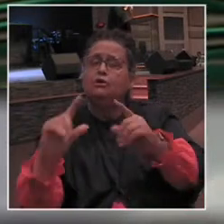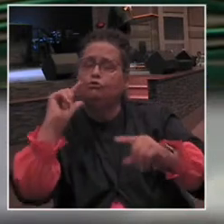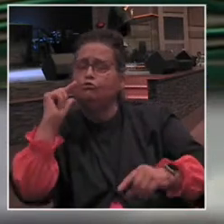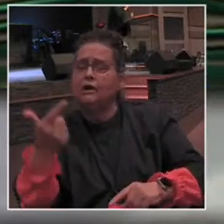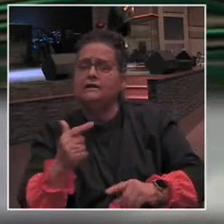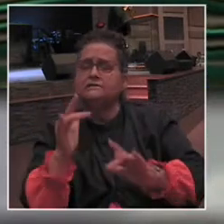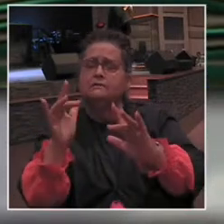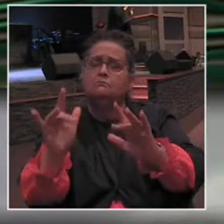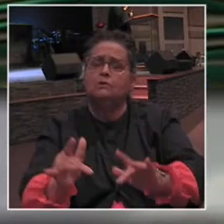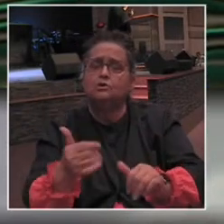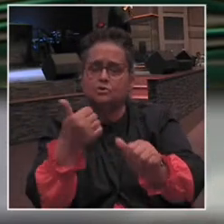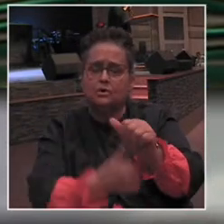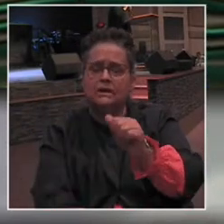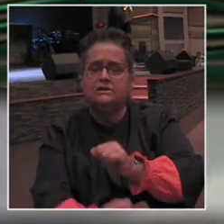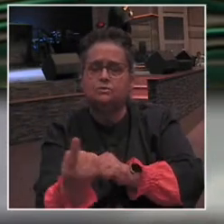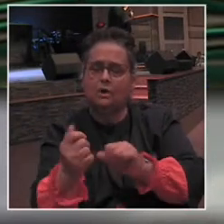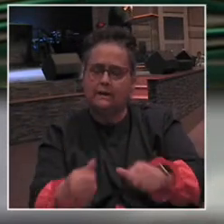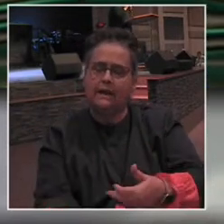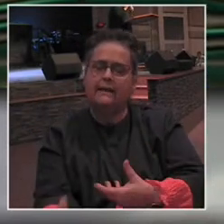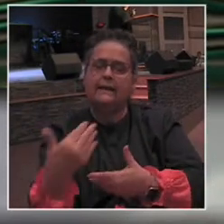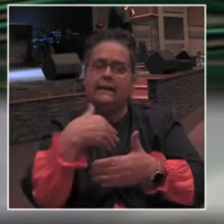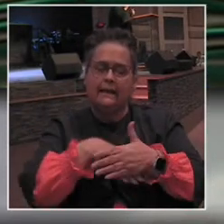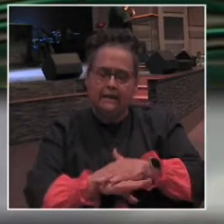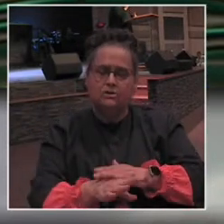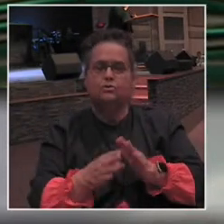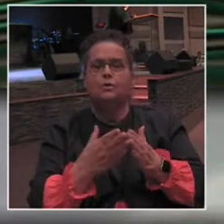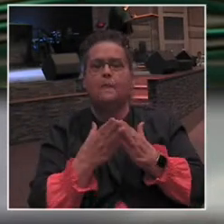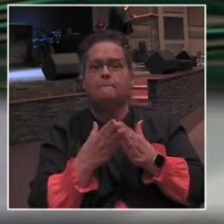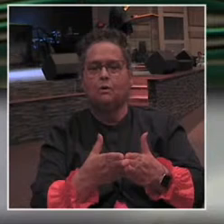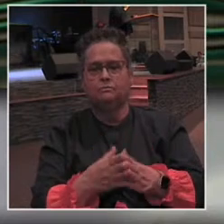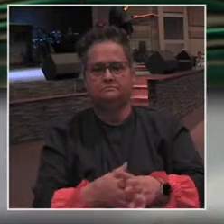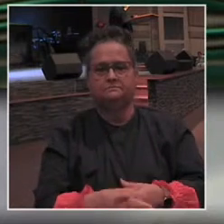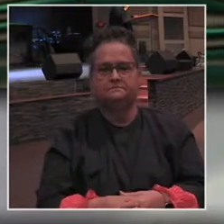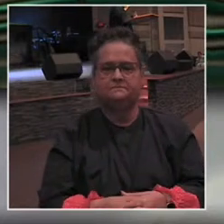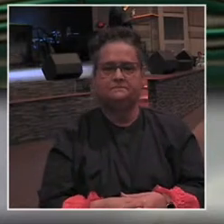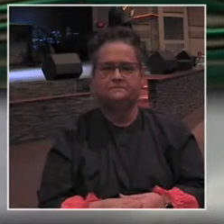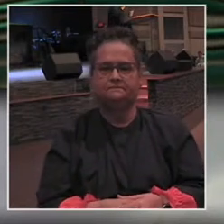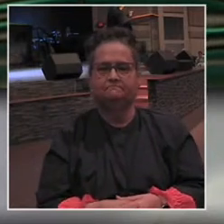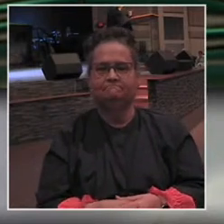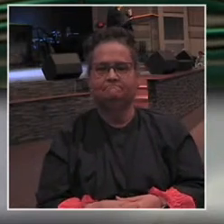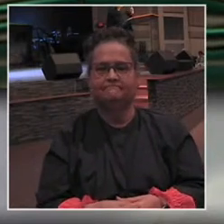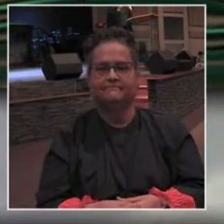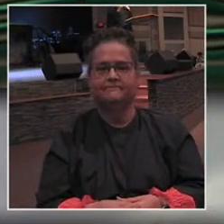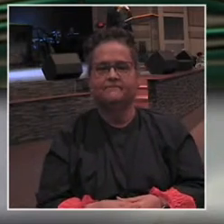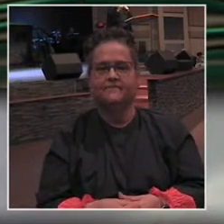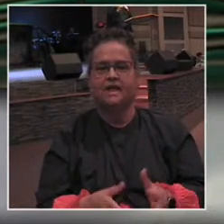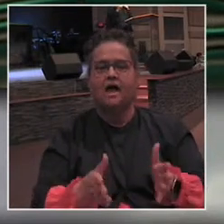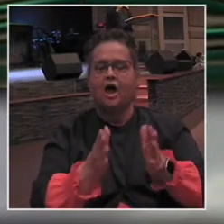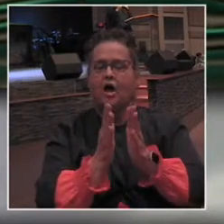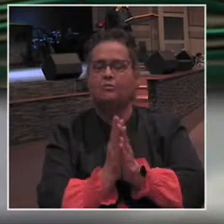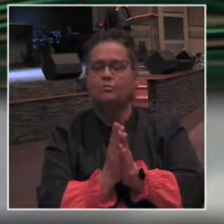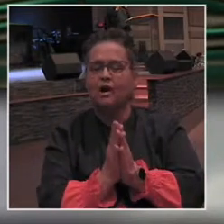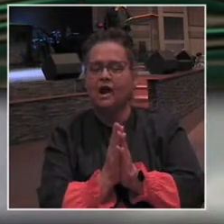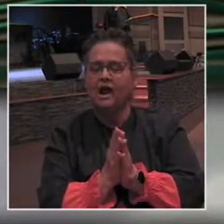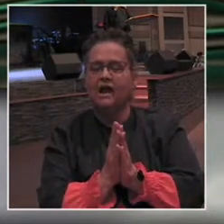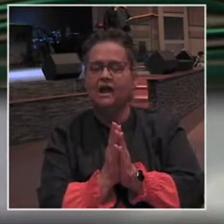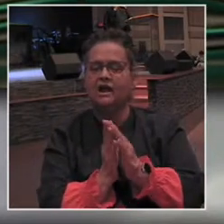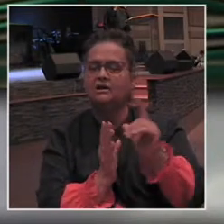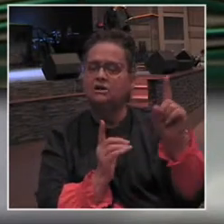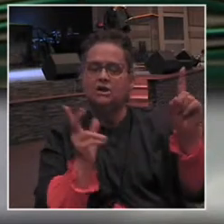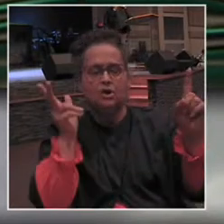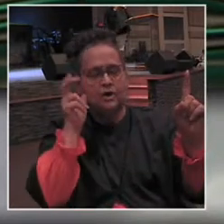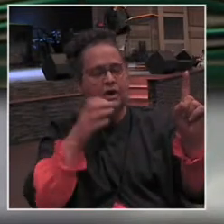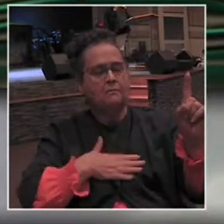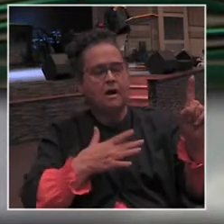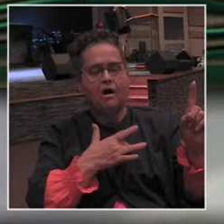us so that we can get into the boat. So I pray that you hear my heart today.